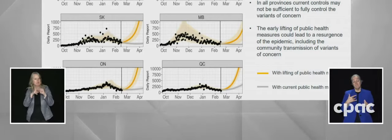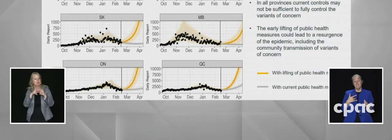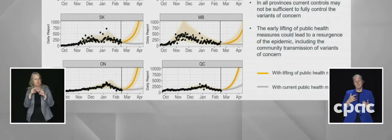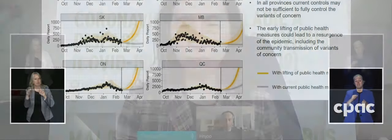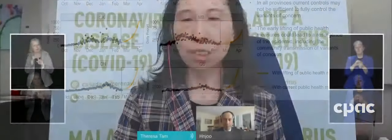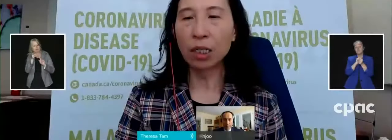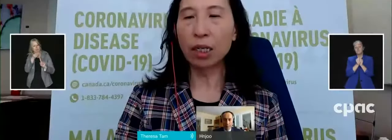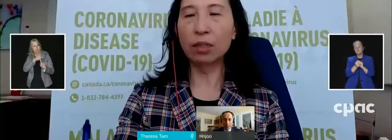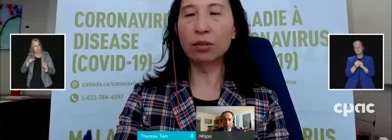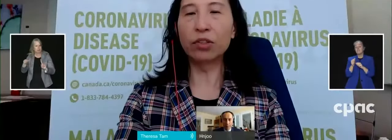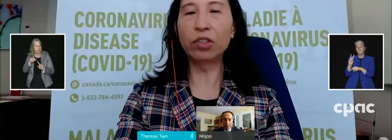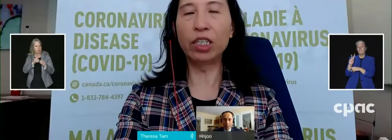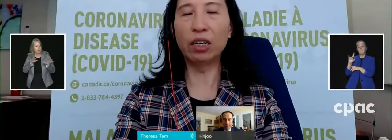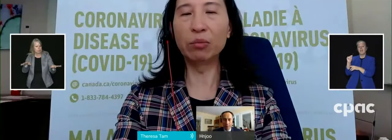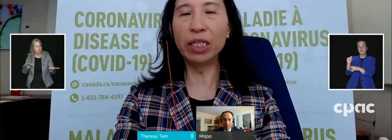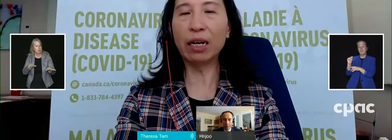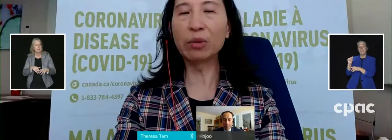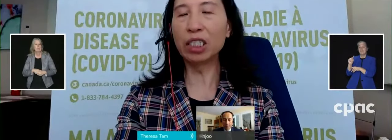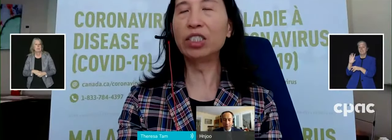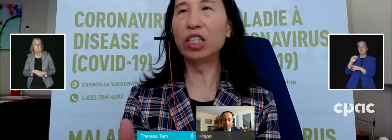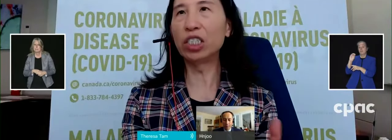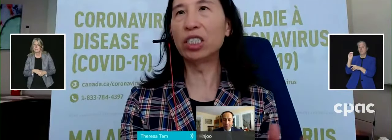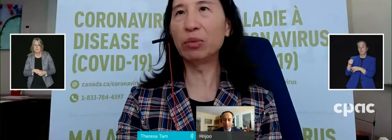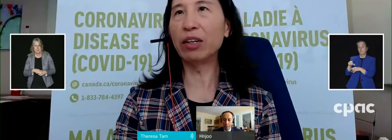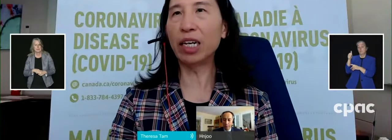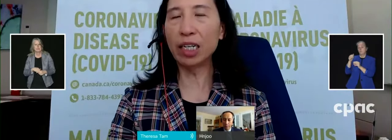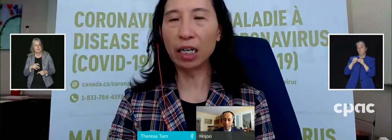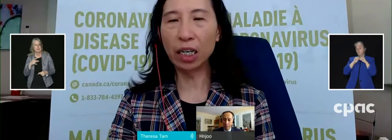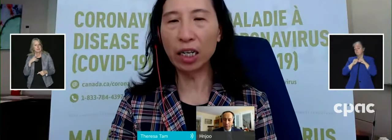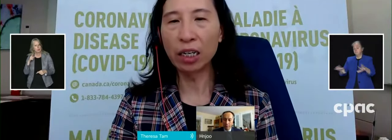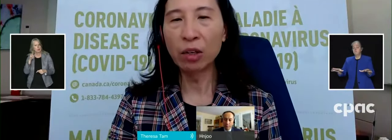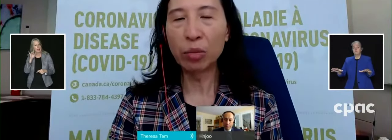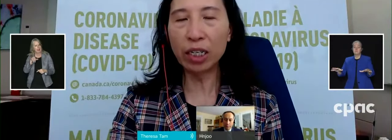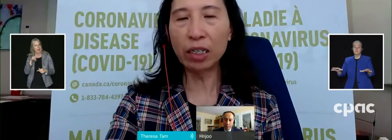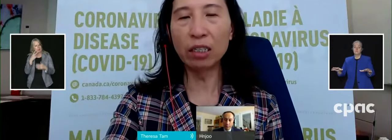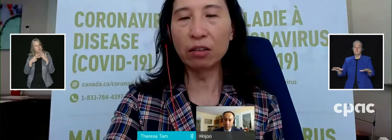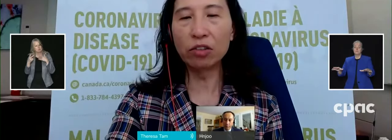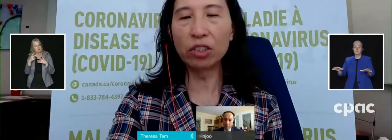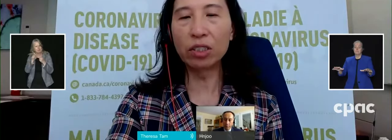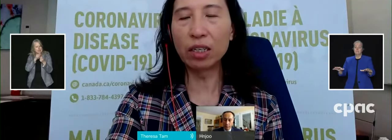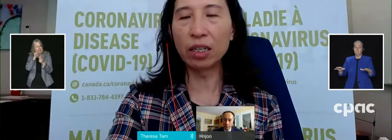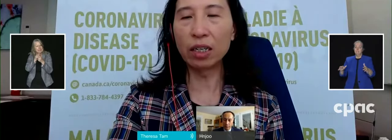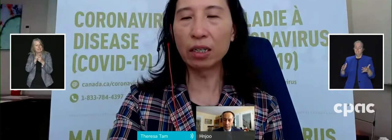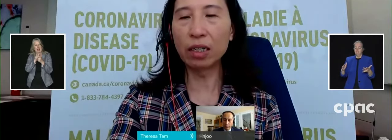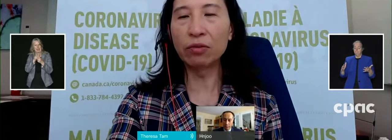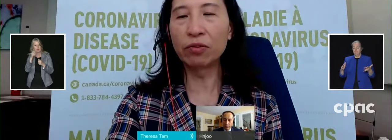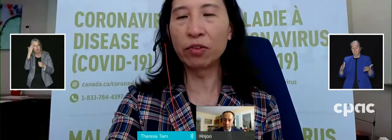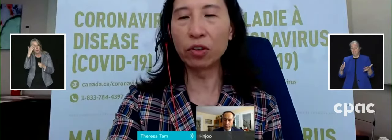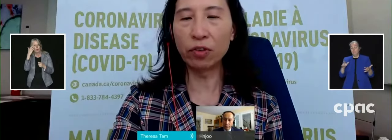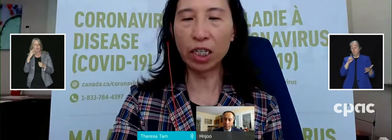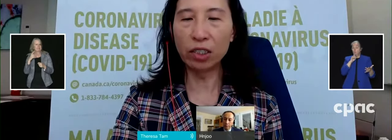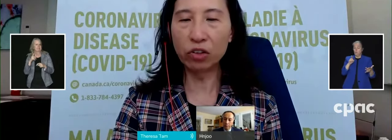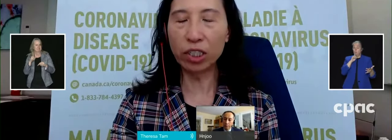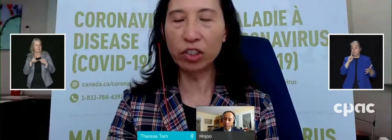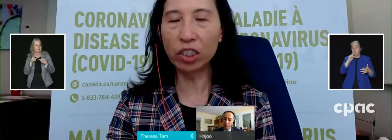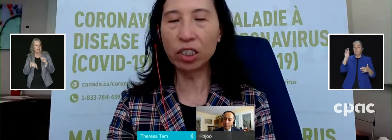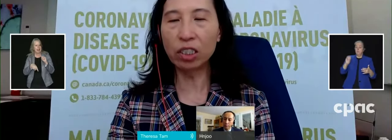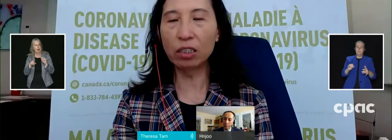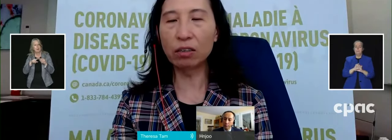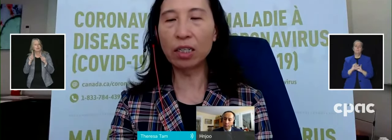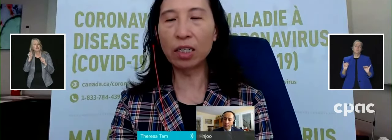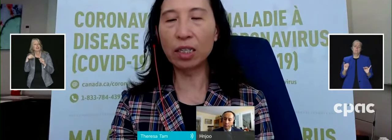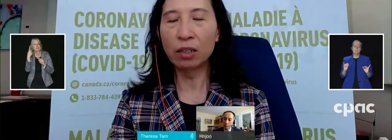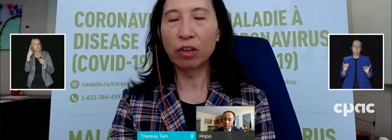ballpark as well. So you can't be absolutely certain about that kind of thing. But, just for